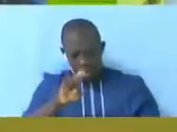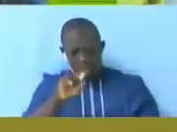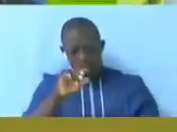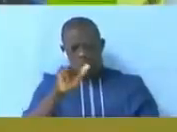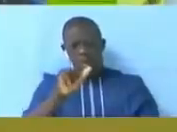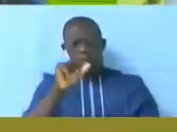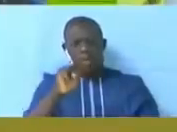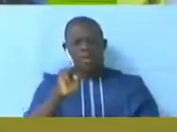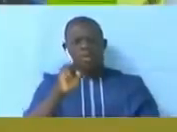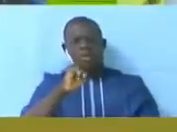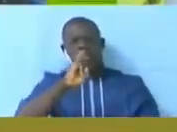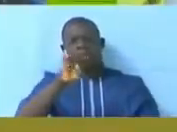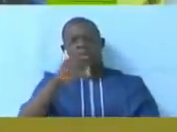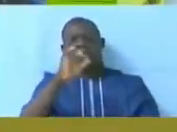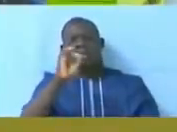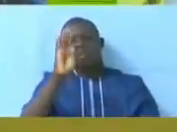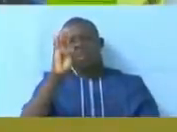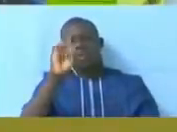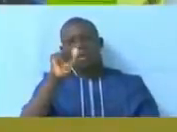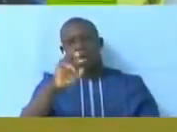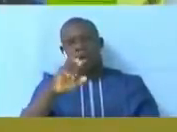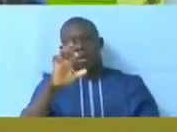No, I believe in the case of.